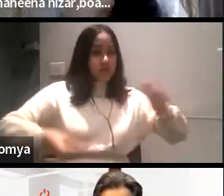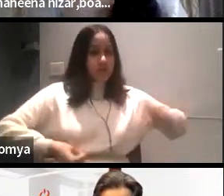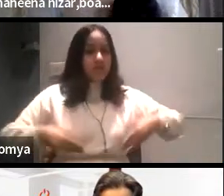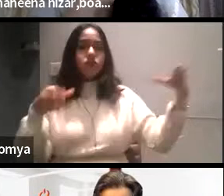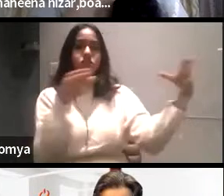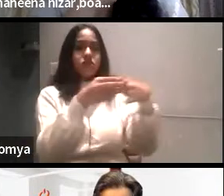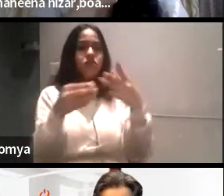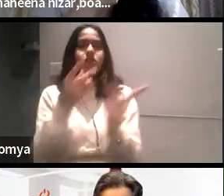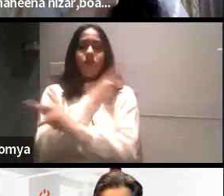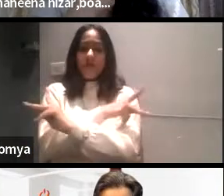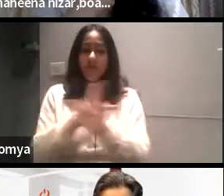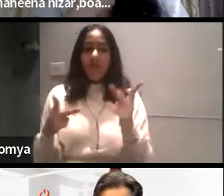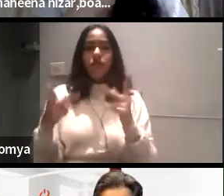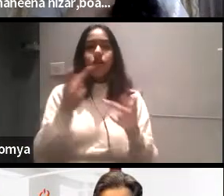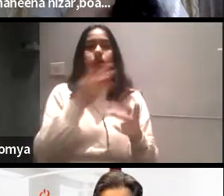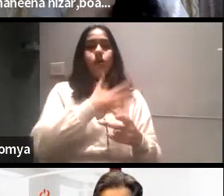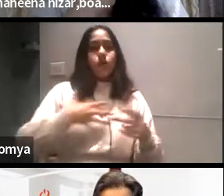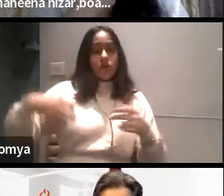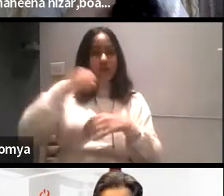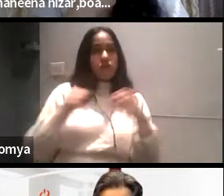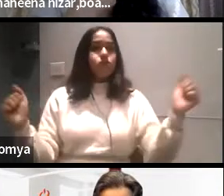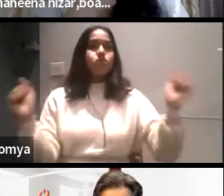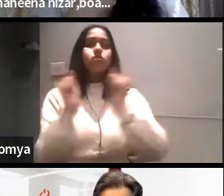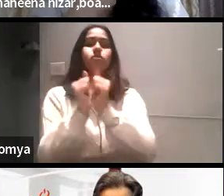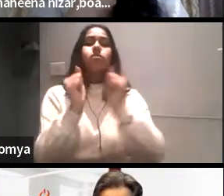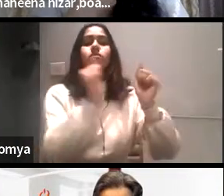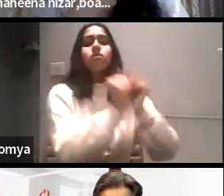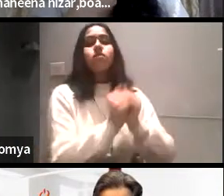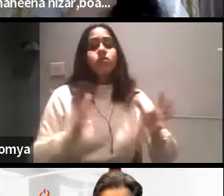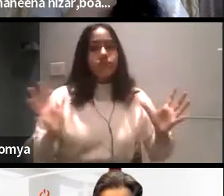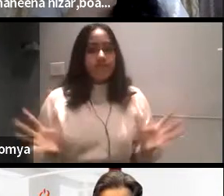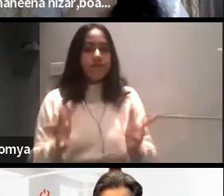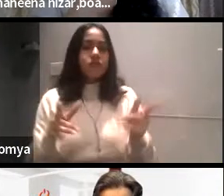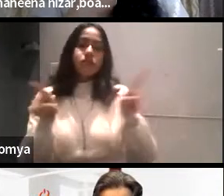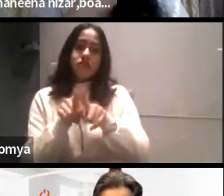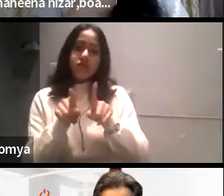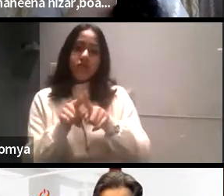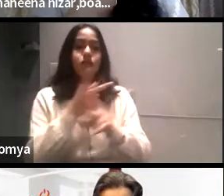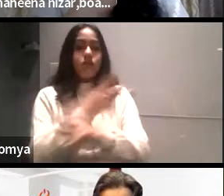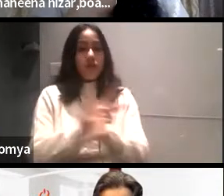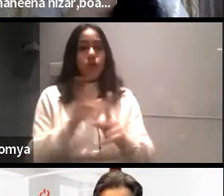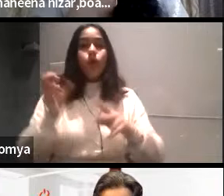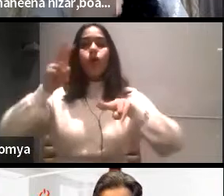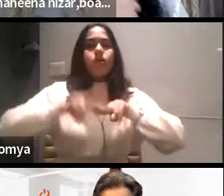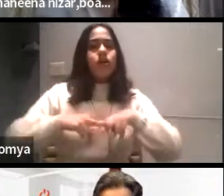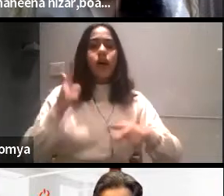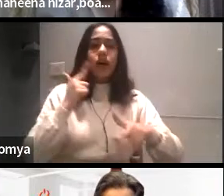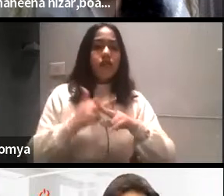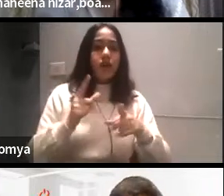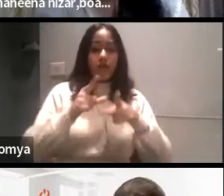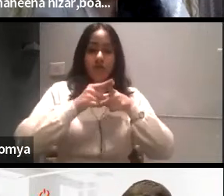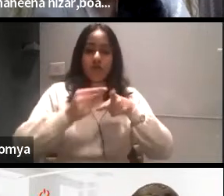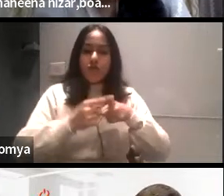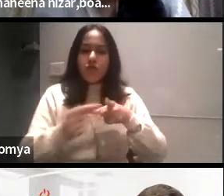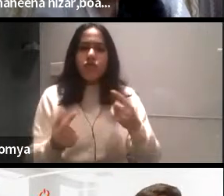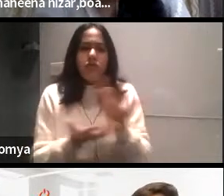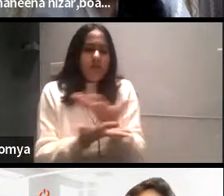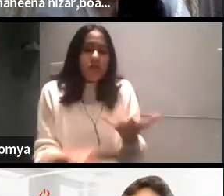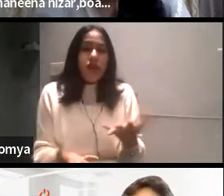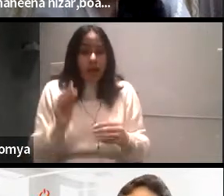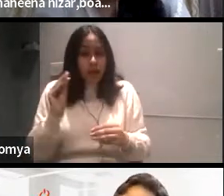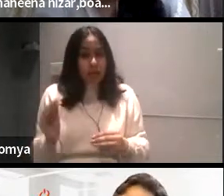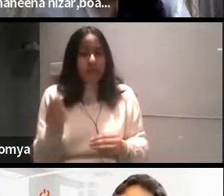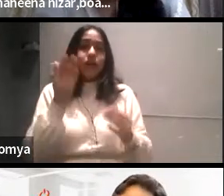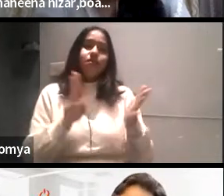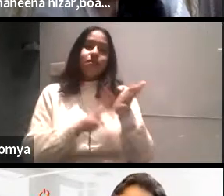various organizations together and finds synergies of doing things in a better manner. So madam,